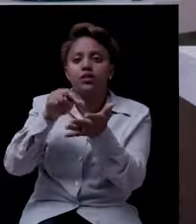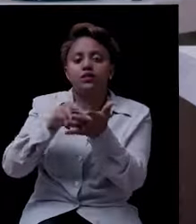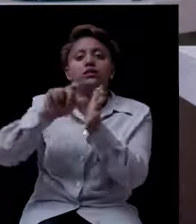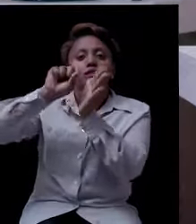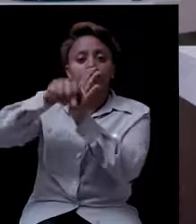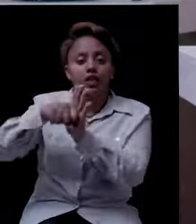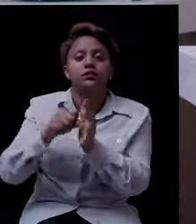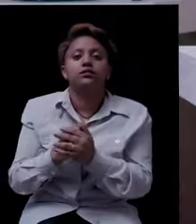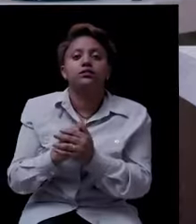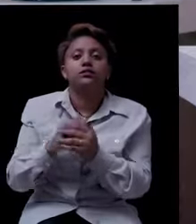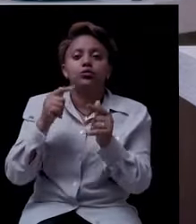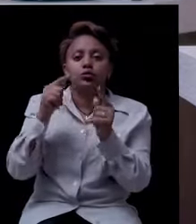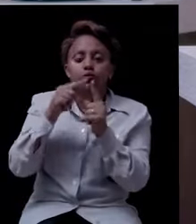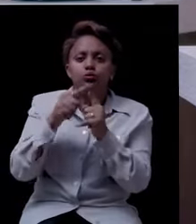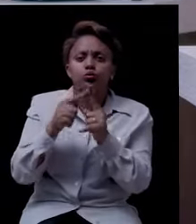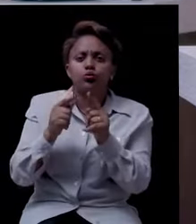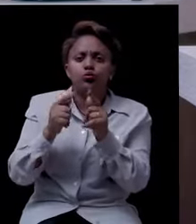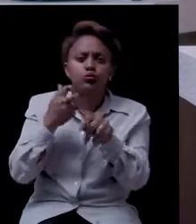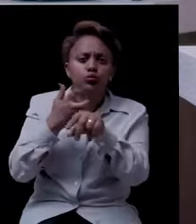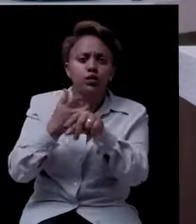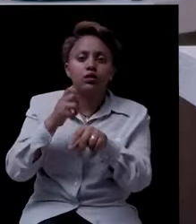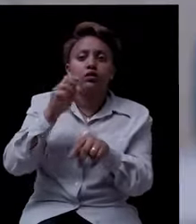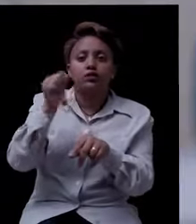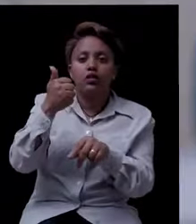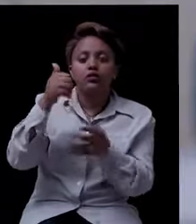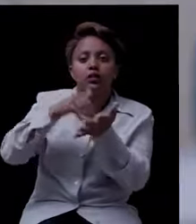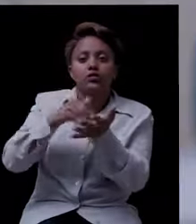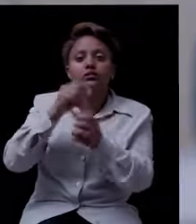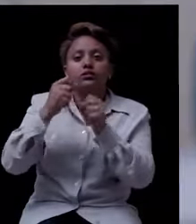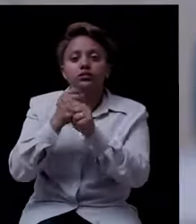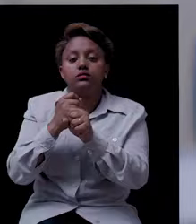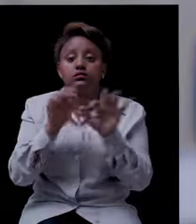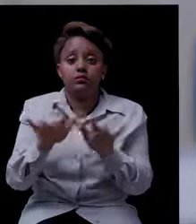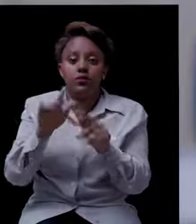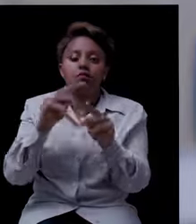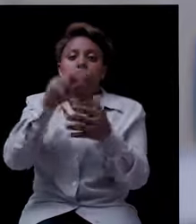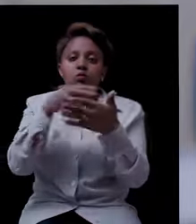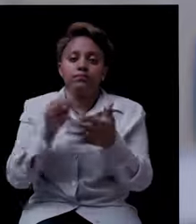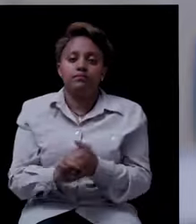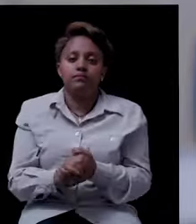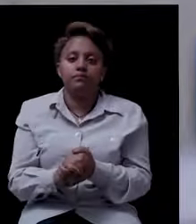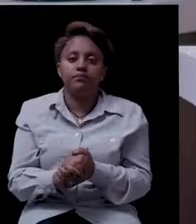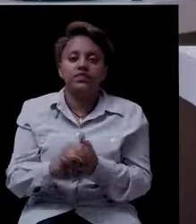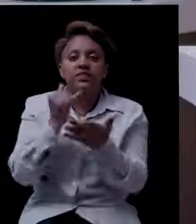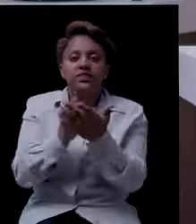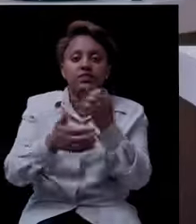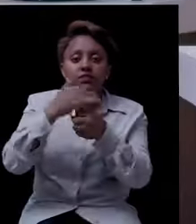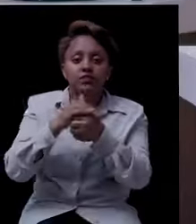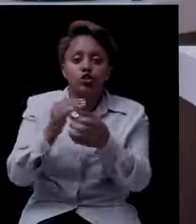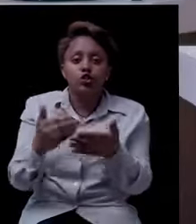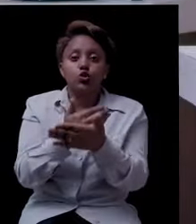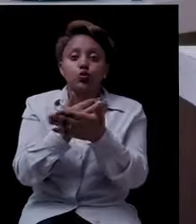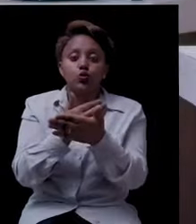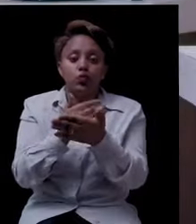qubits has a speed of 200 seconds computation, while the supercomputer took 10,000 years. Help in